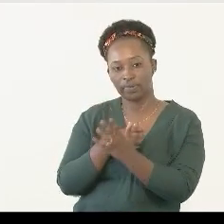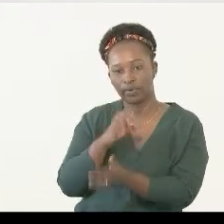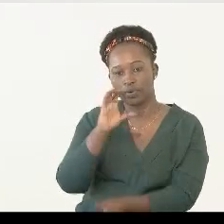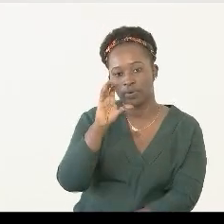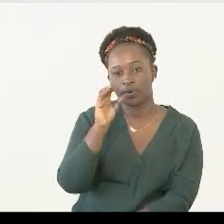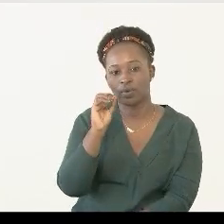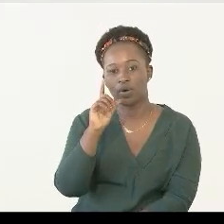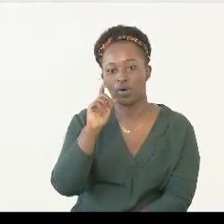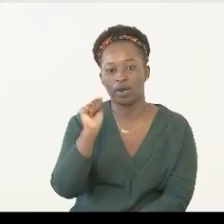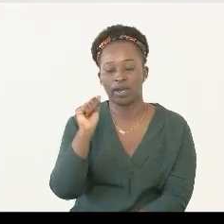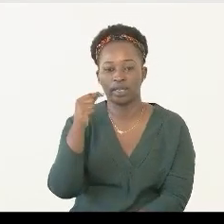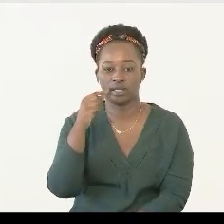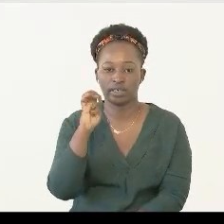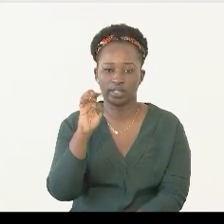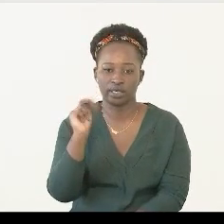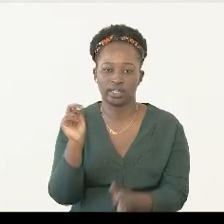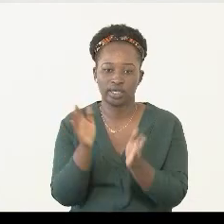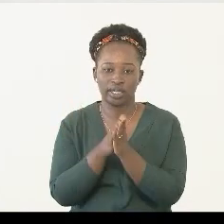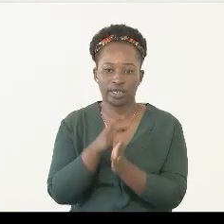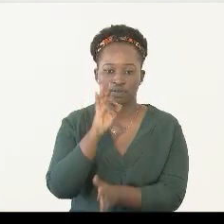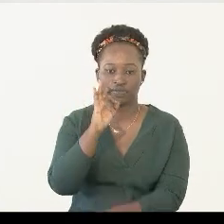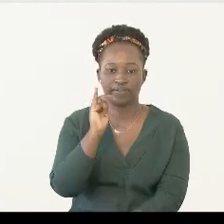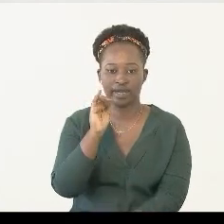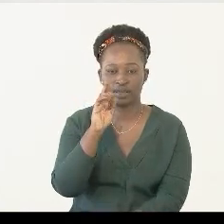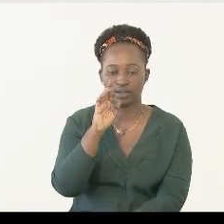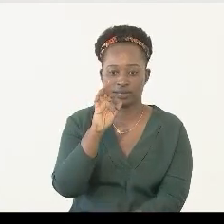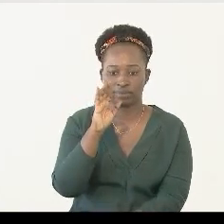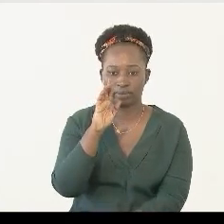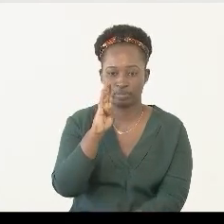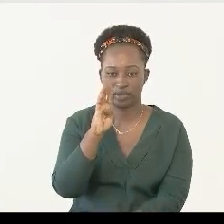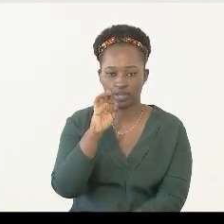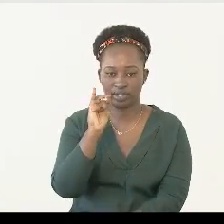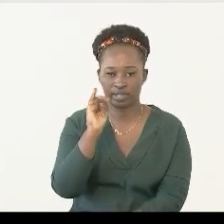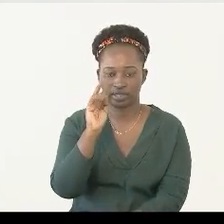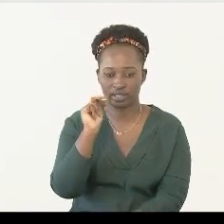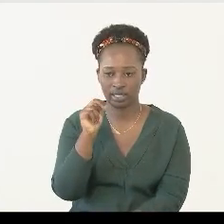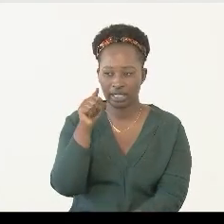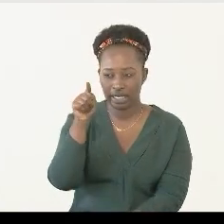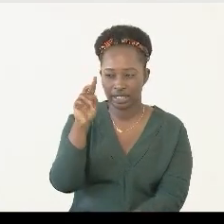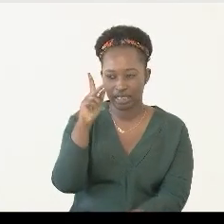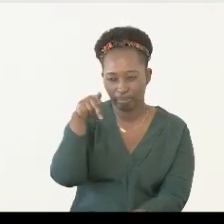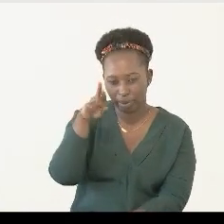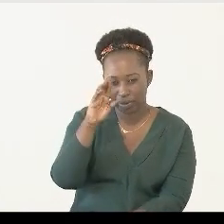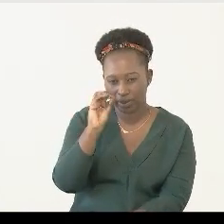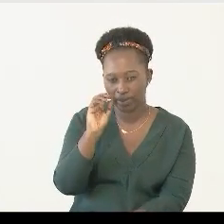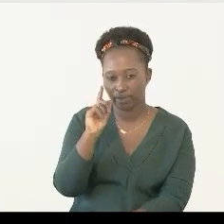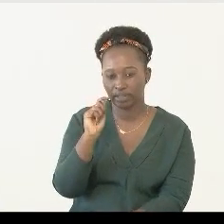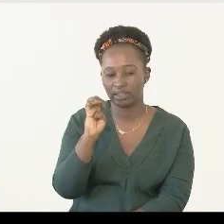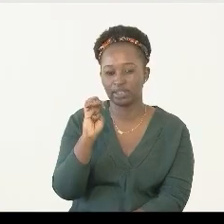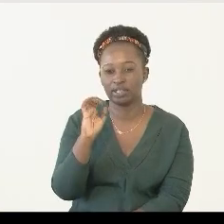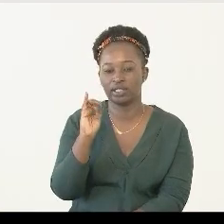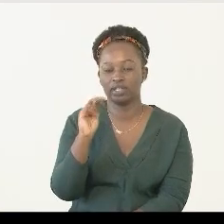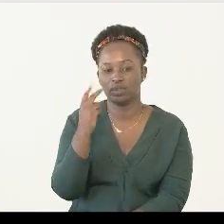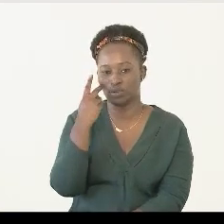and fibrins. These are proteins we find in our bones, and they form what we call